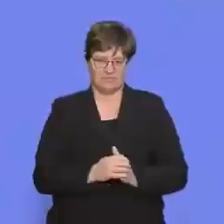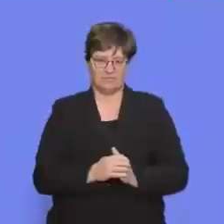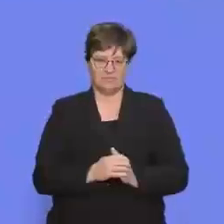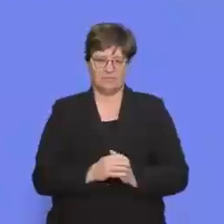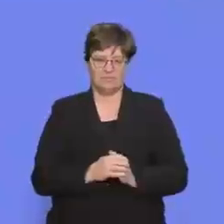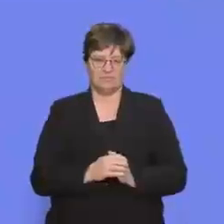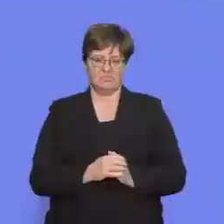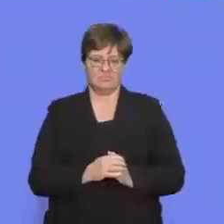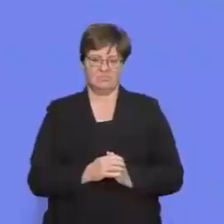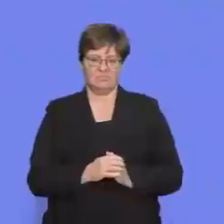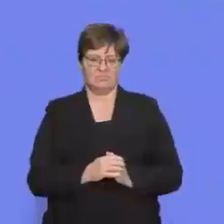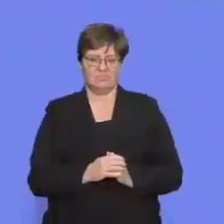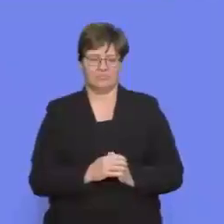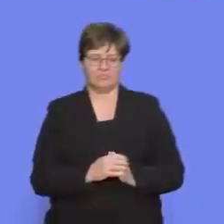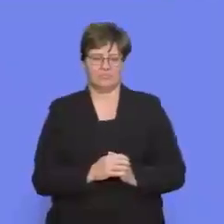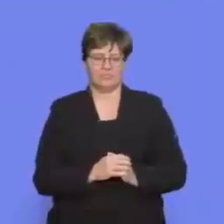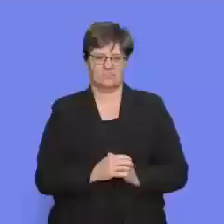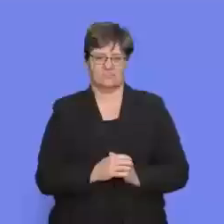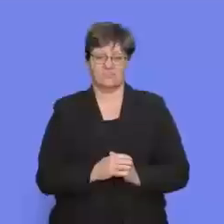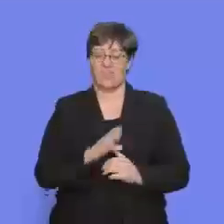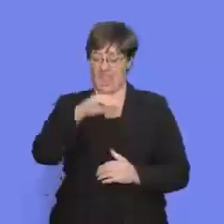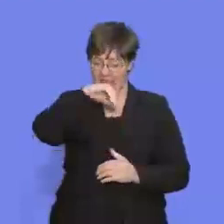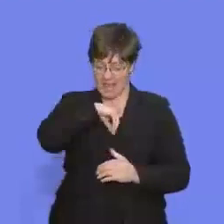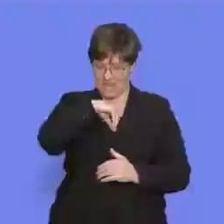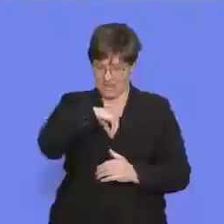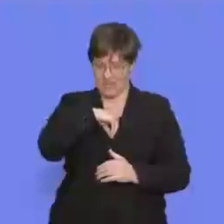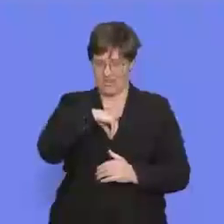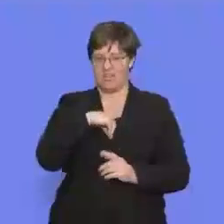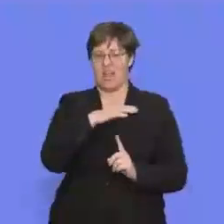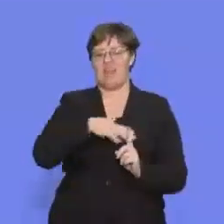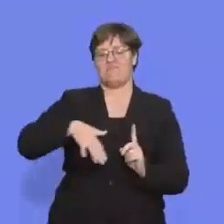system, internal environment.